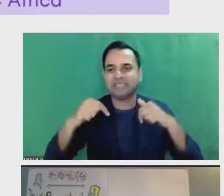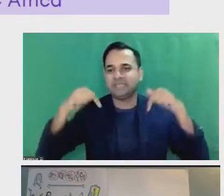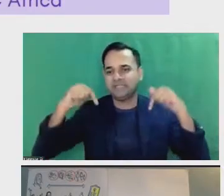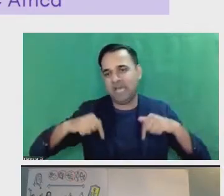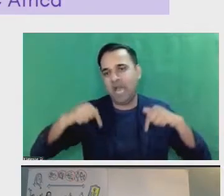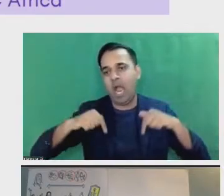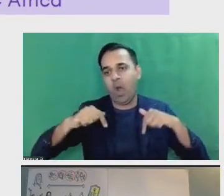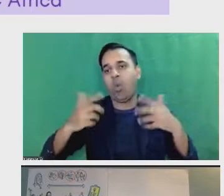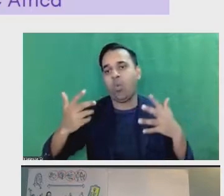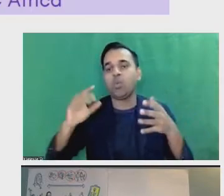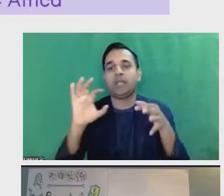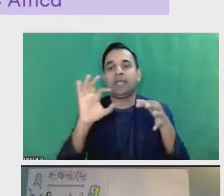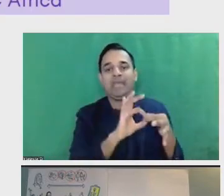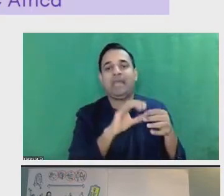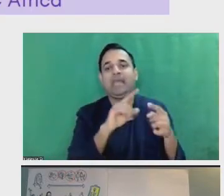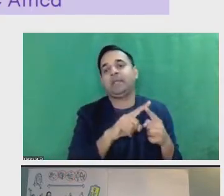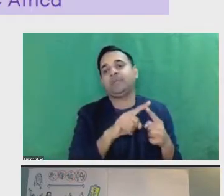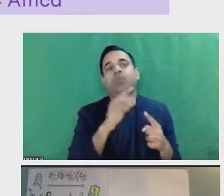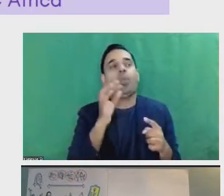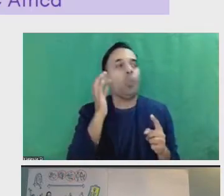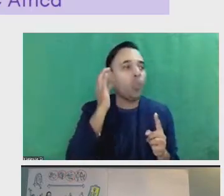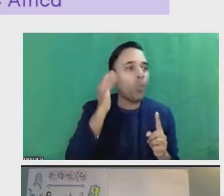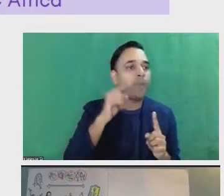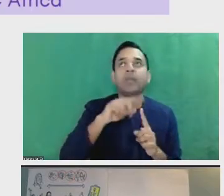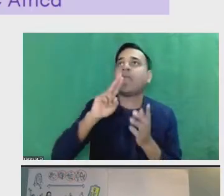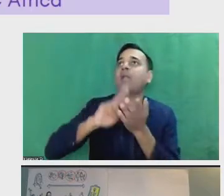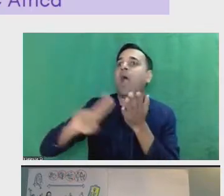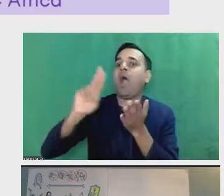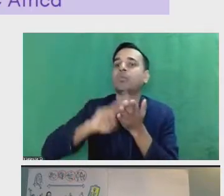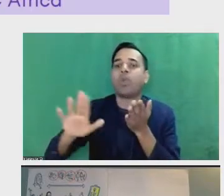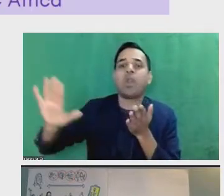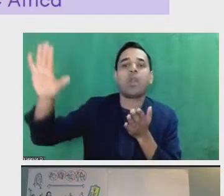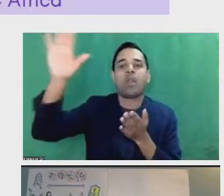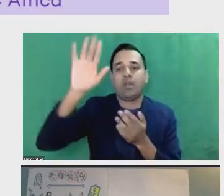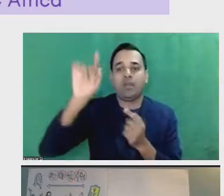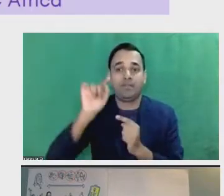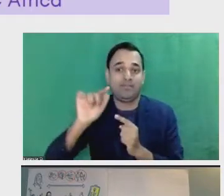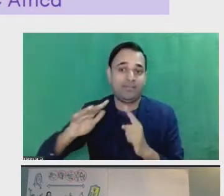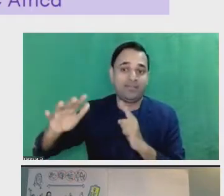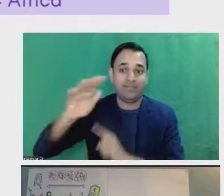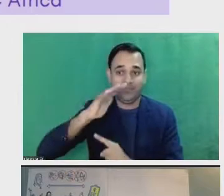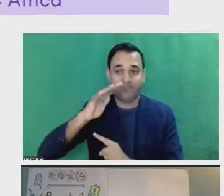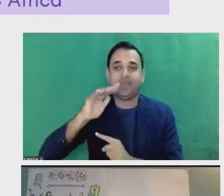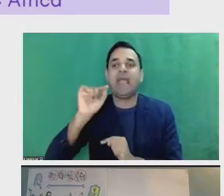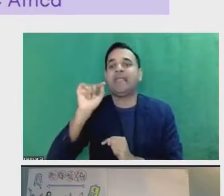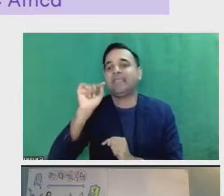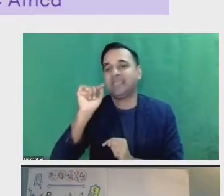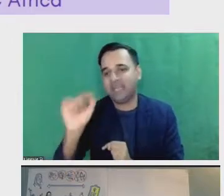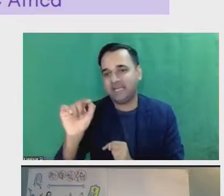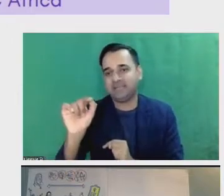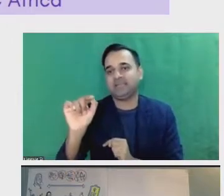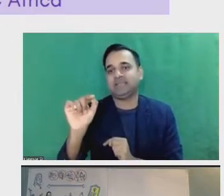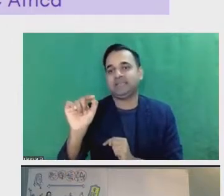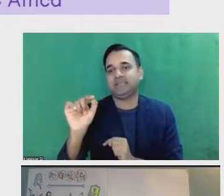into account because this is, and that's why this is the time to act. We have to put in the core